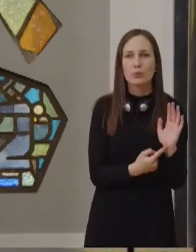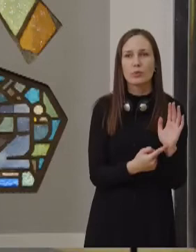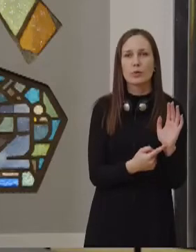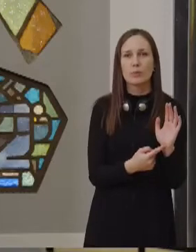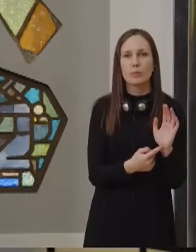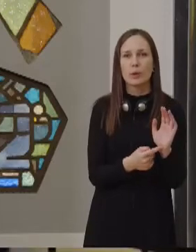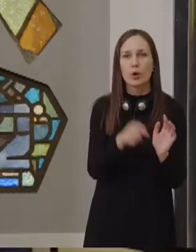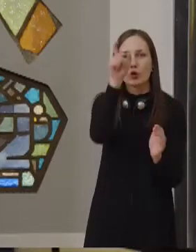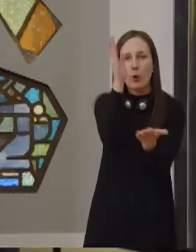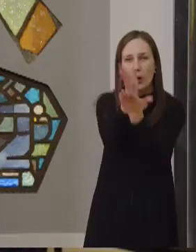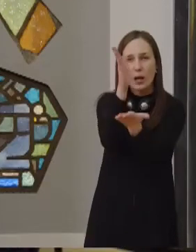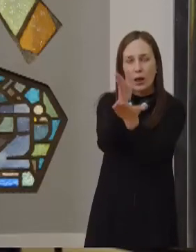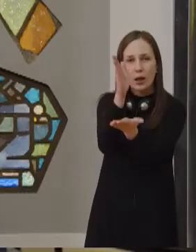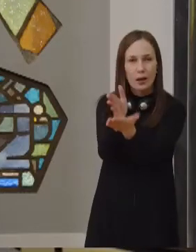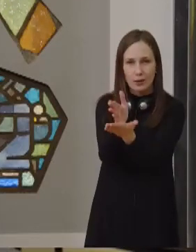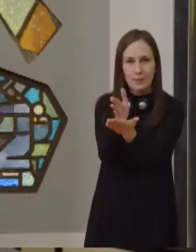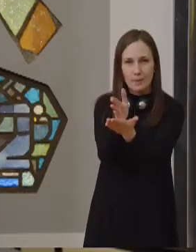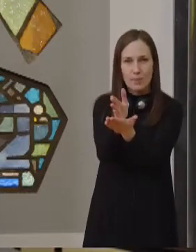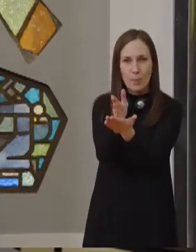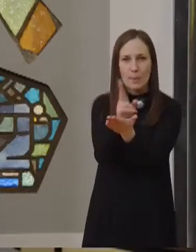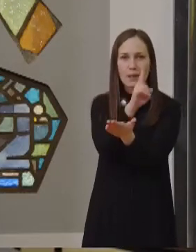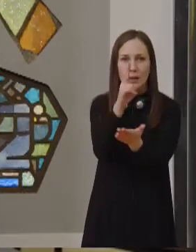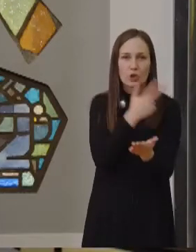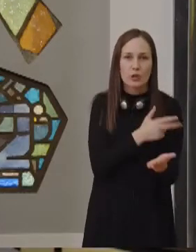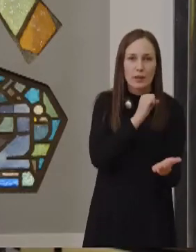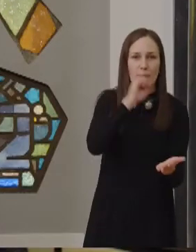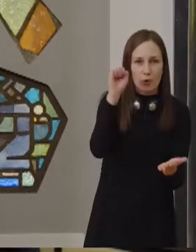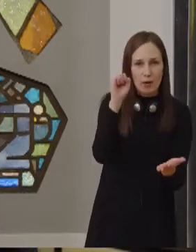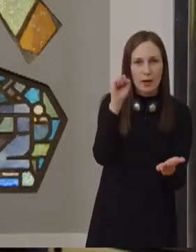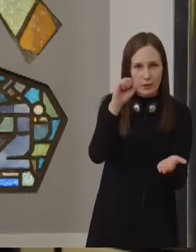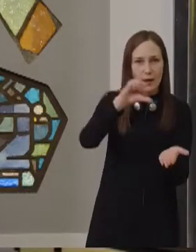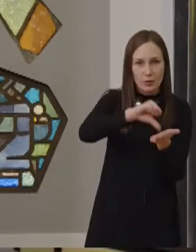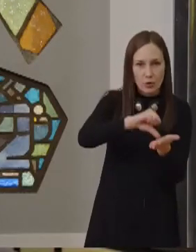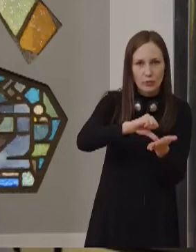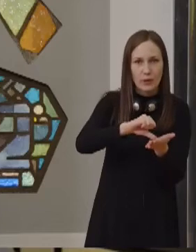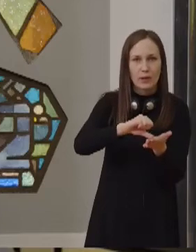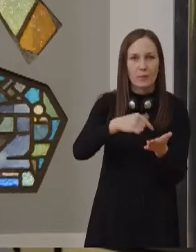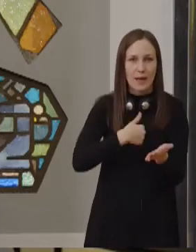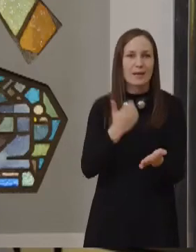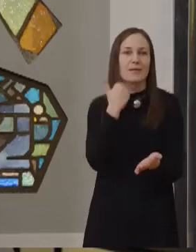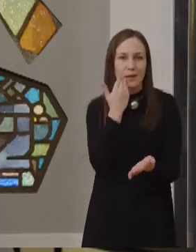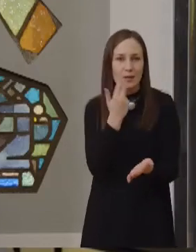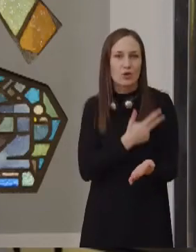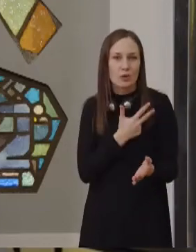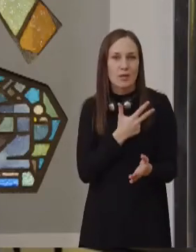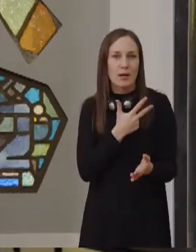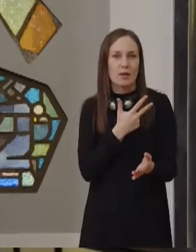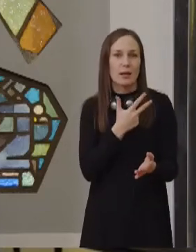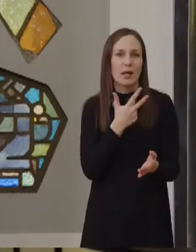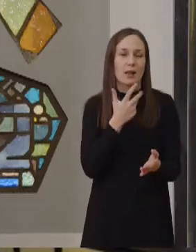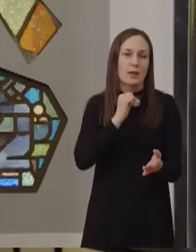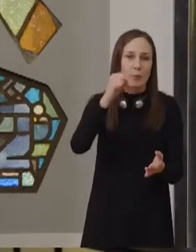don't want to put forward all the questions to one person who represents Social